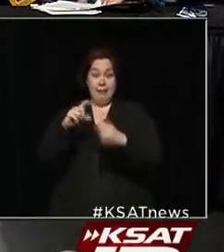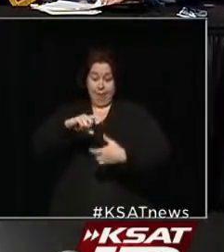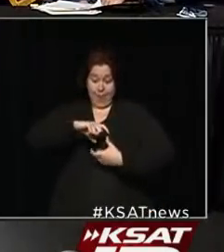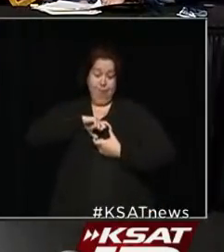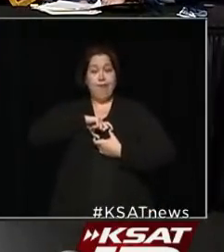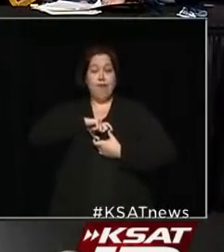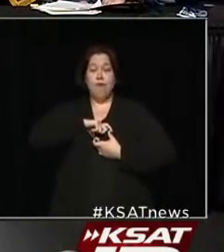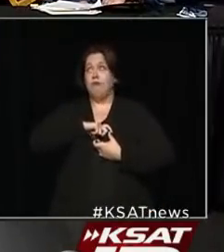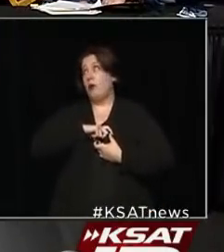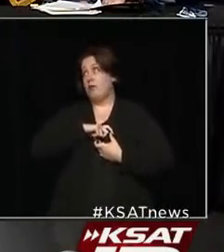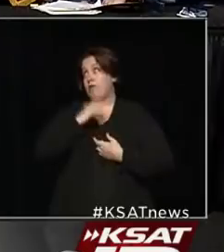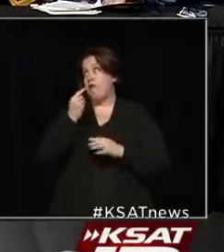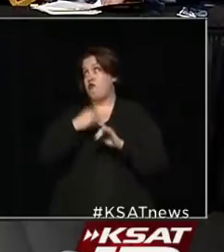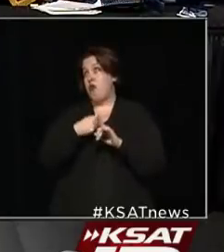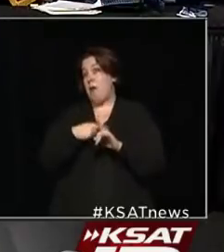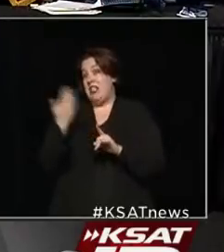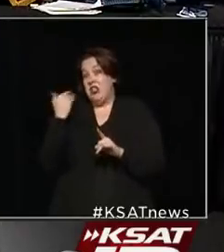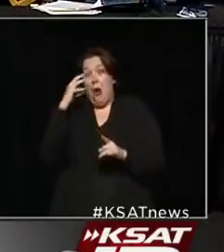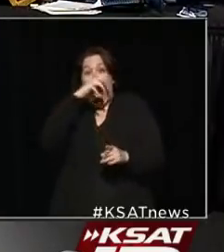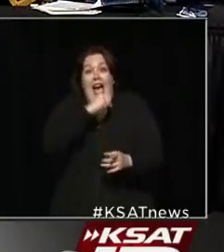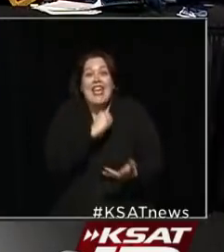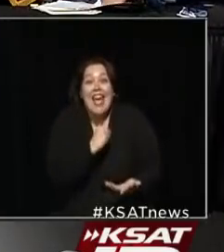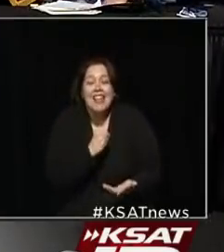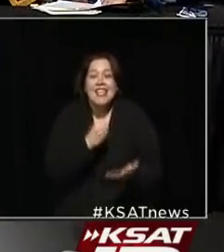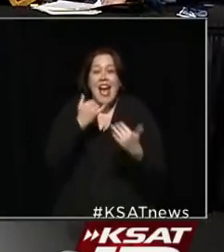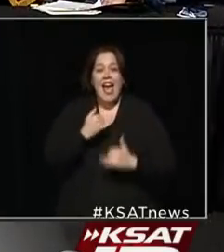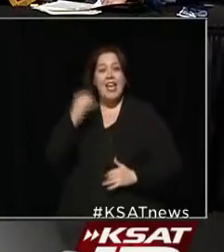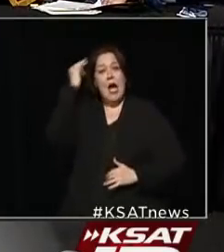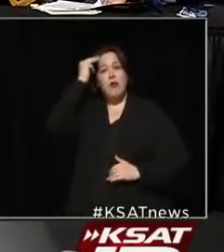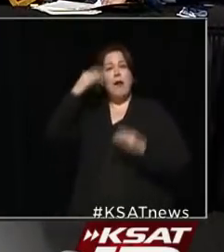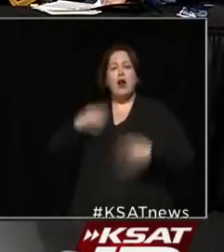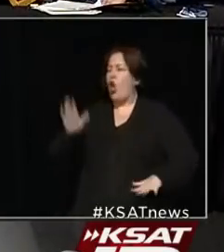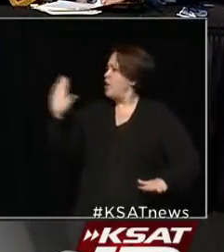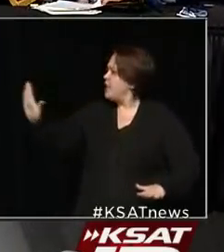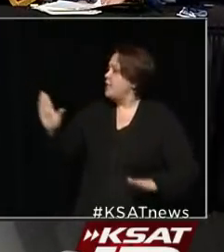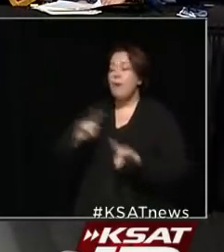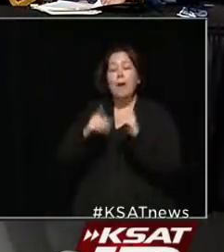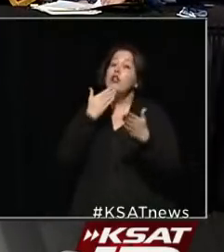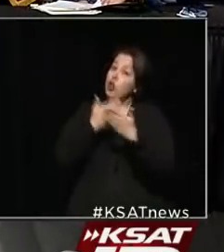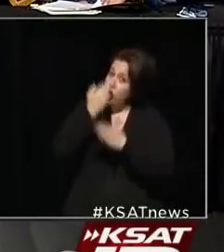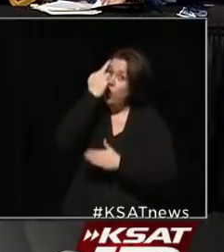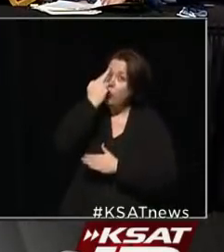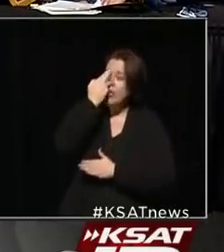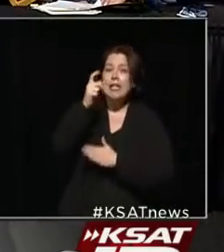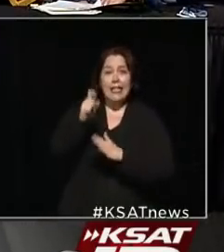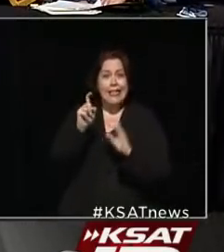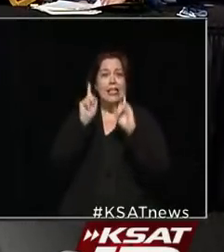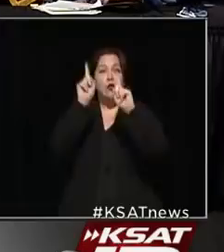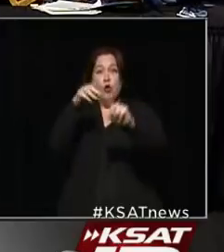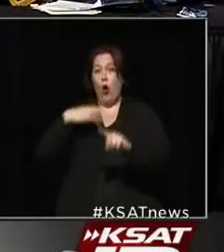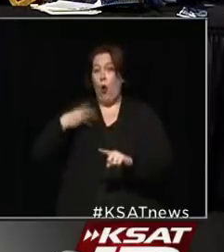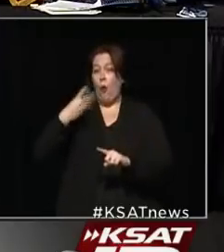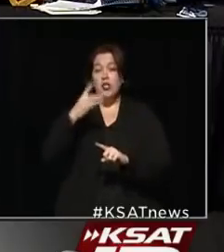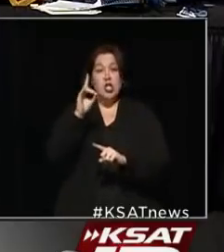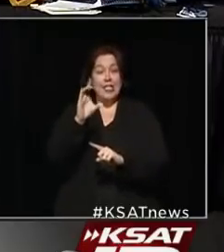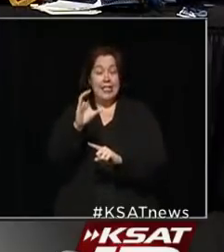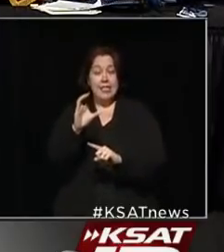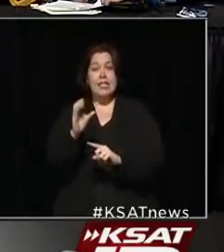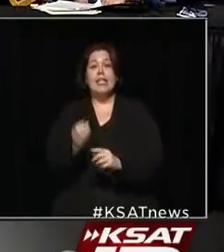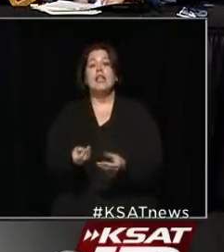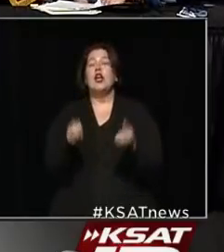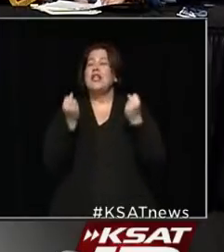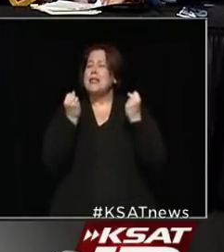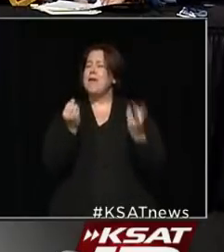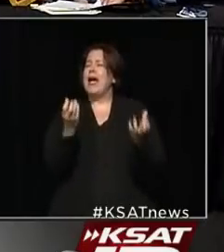I don't know, a couple months ago, I guess, but now the mayor's lost his. For good cause, though, he needs to be up in Washington. There are several